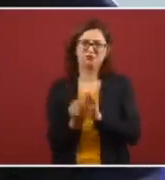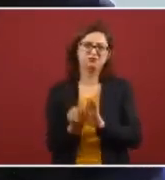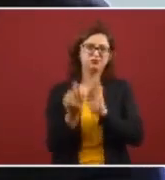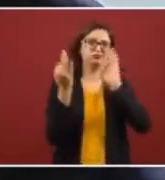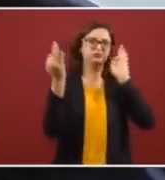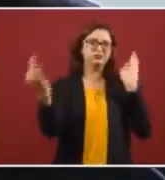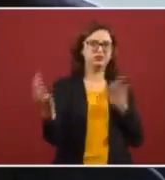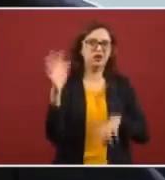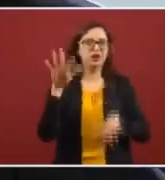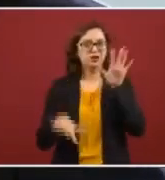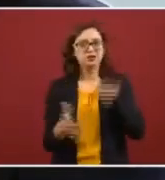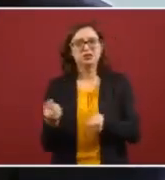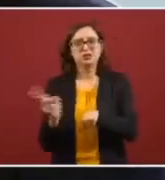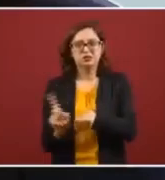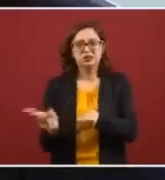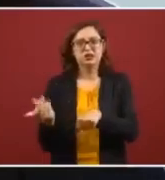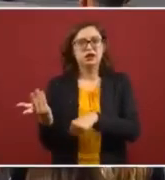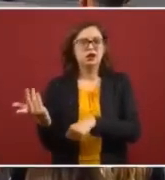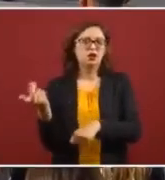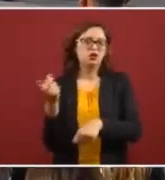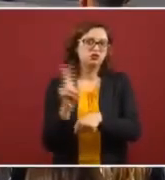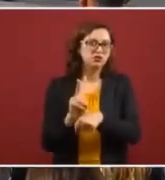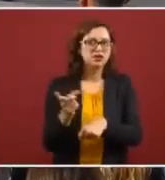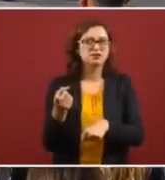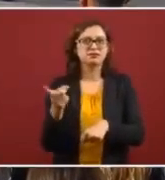people to visit them. Like if they have